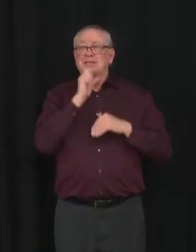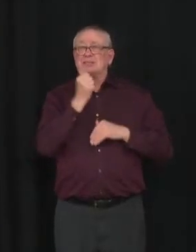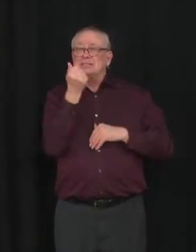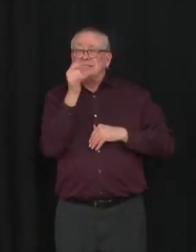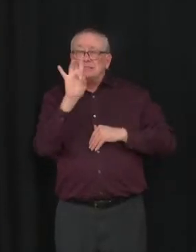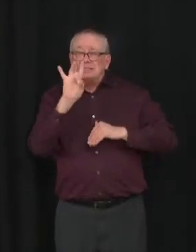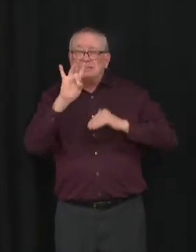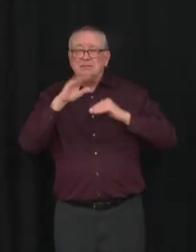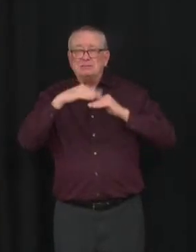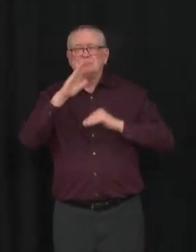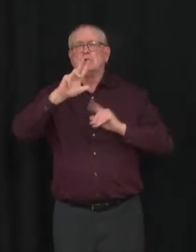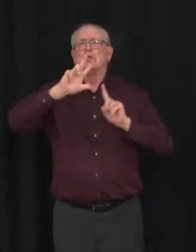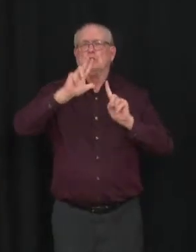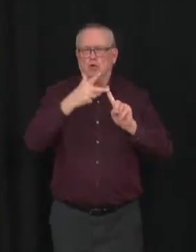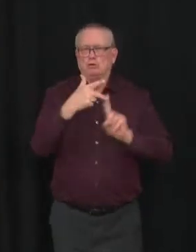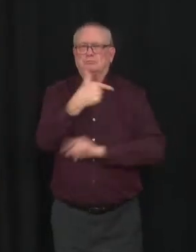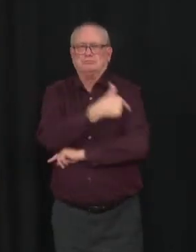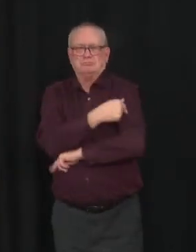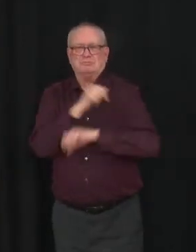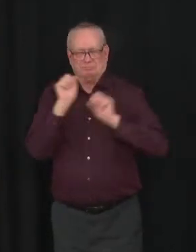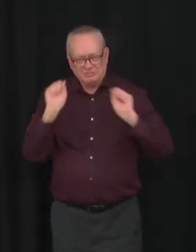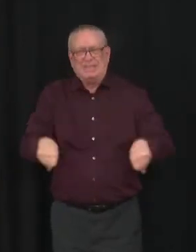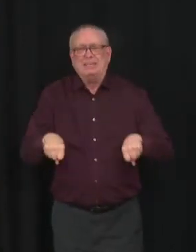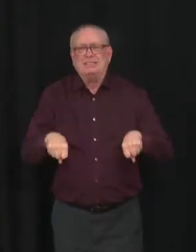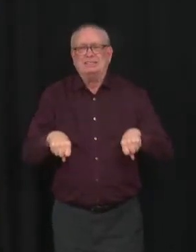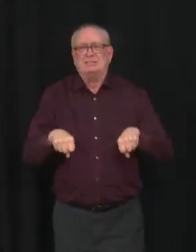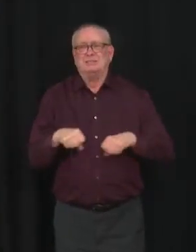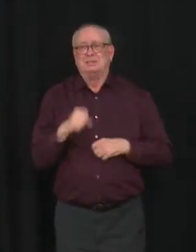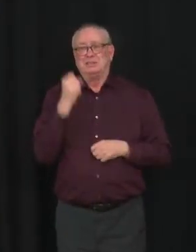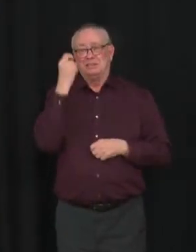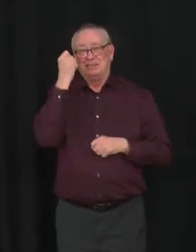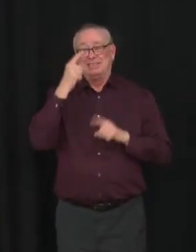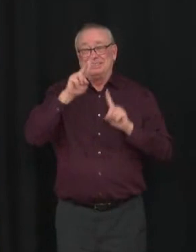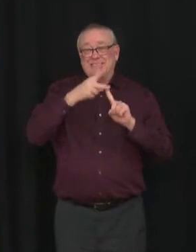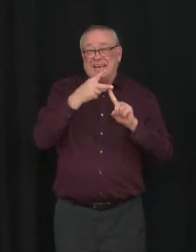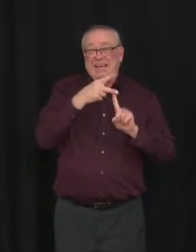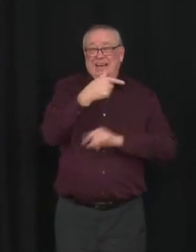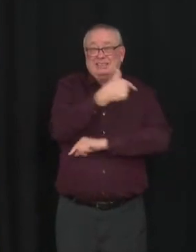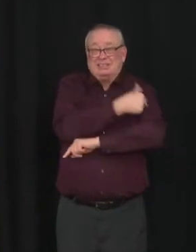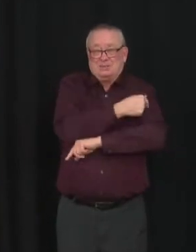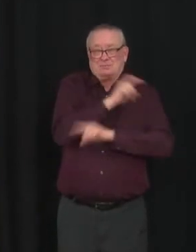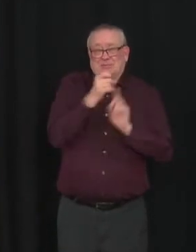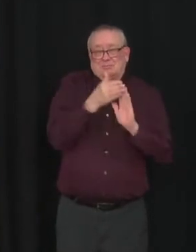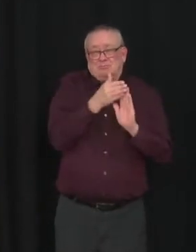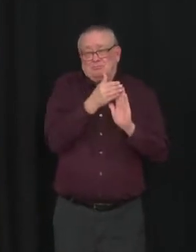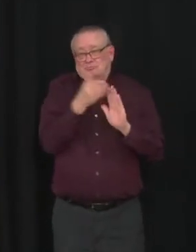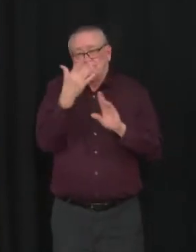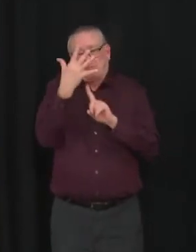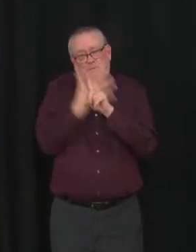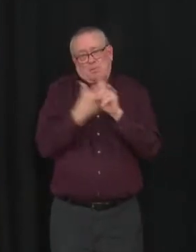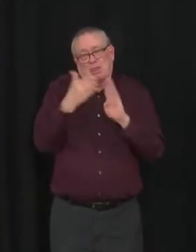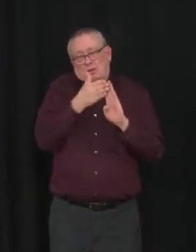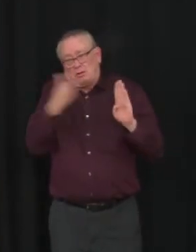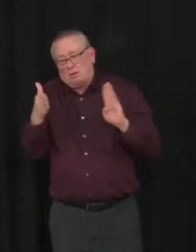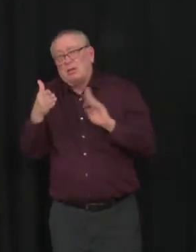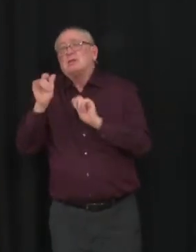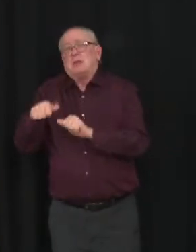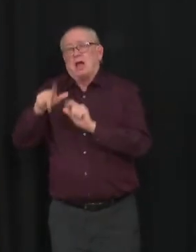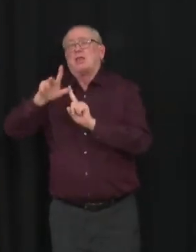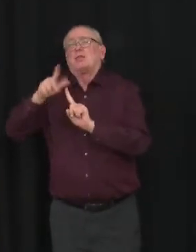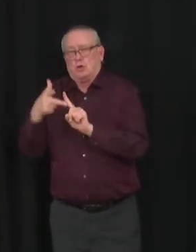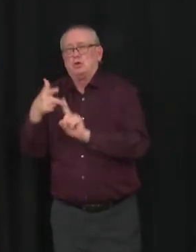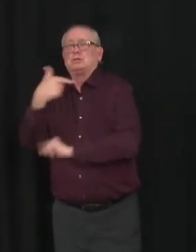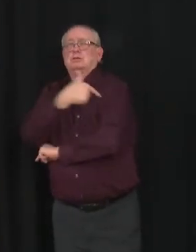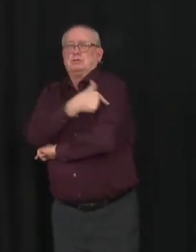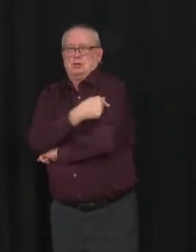their second dose at least 5 months ago. Now, let me be clear. Getting a booster dose is the